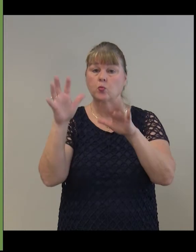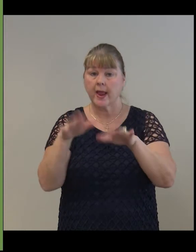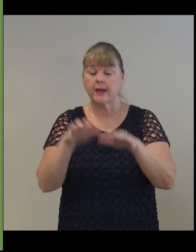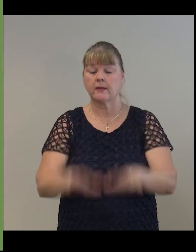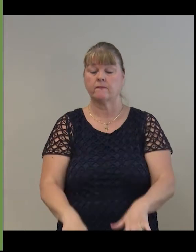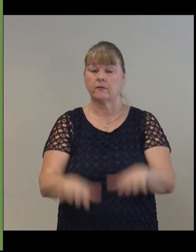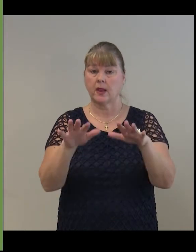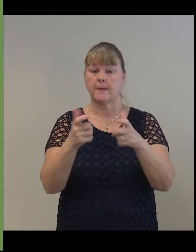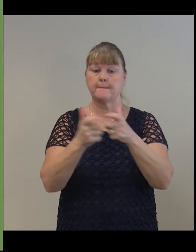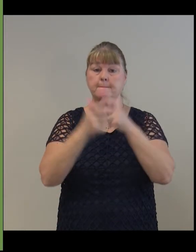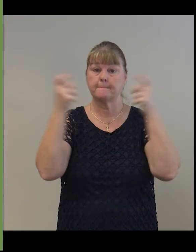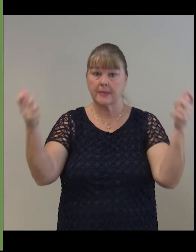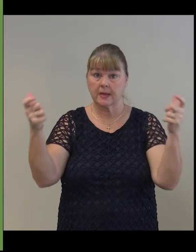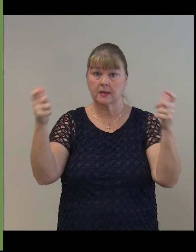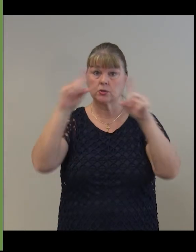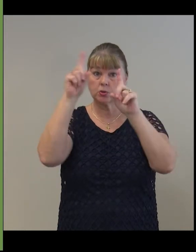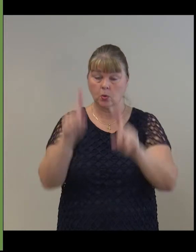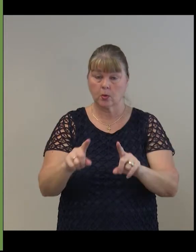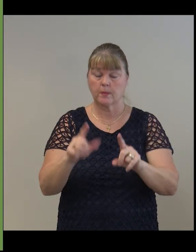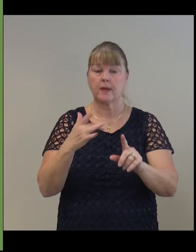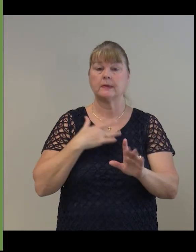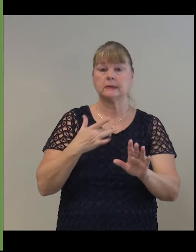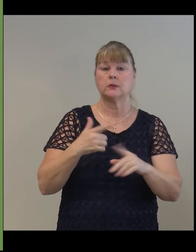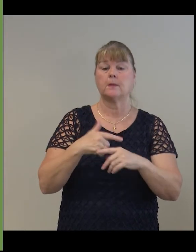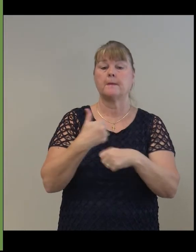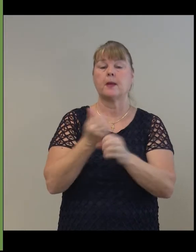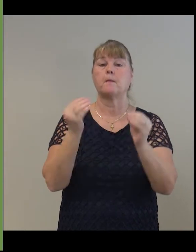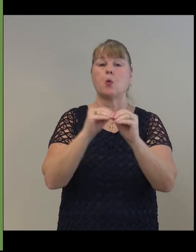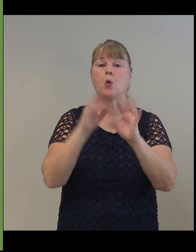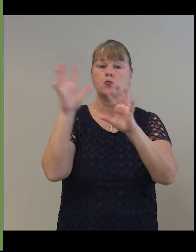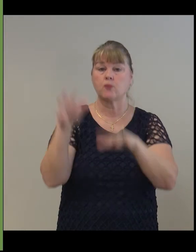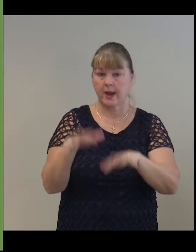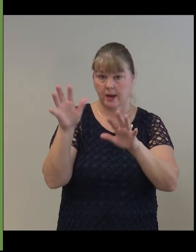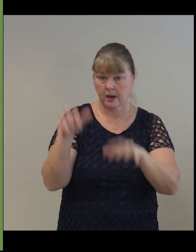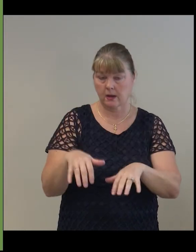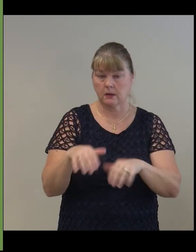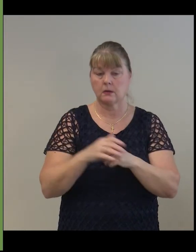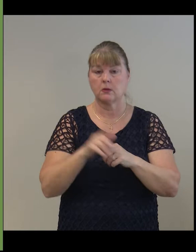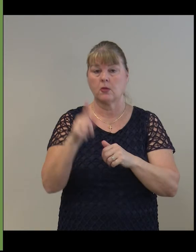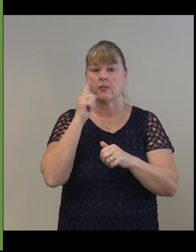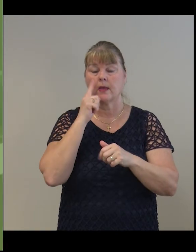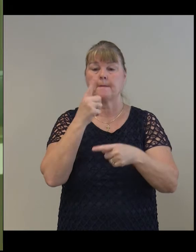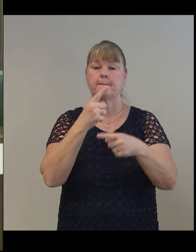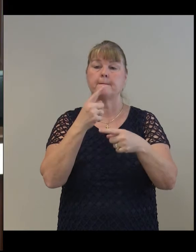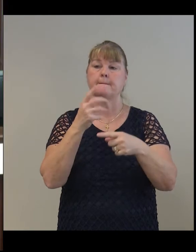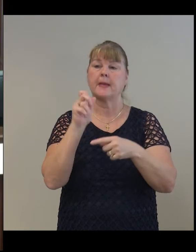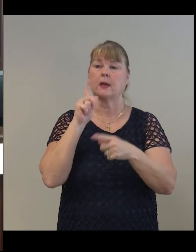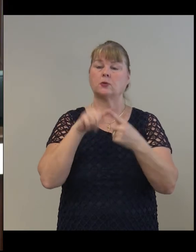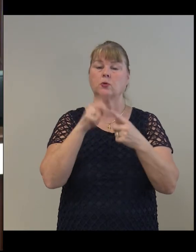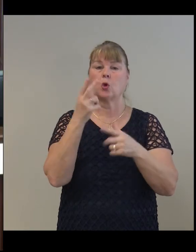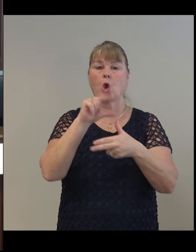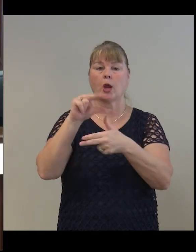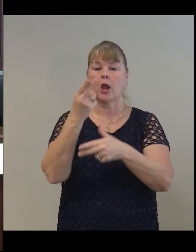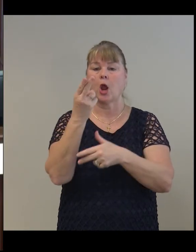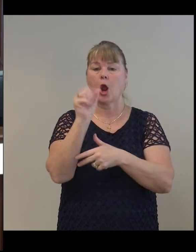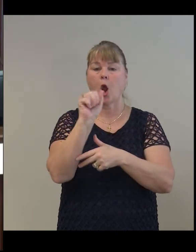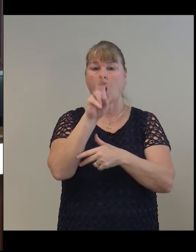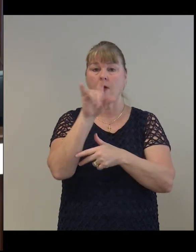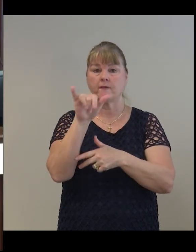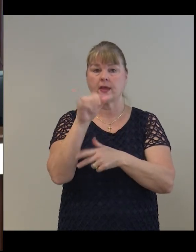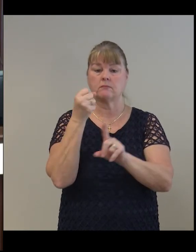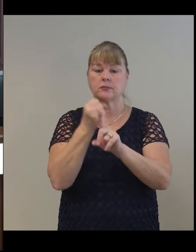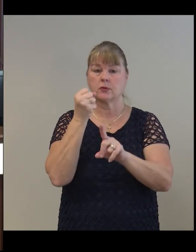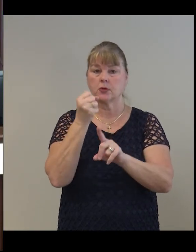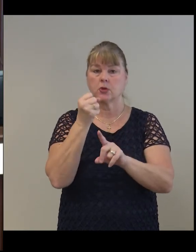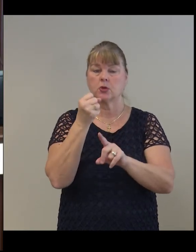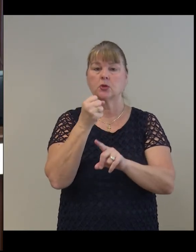rainfall. So we think back to Hurricane Harvey that hit Houston in 2017. The forward